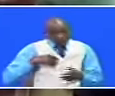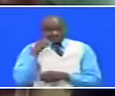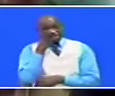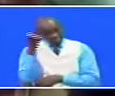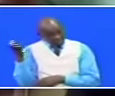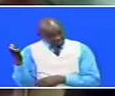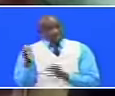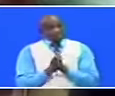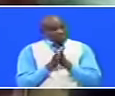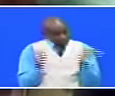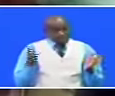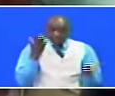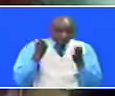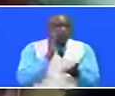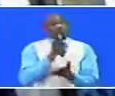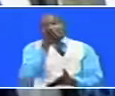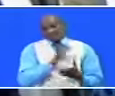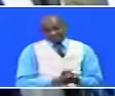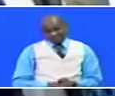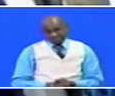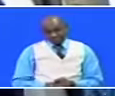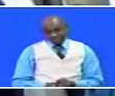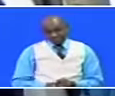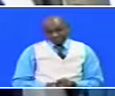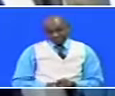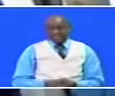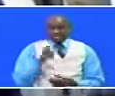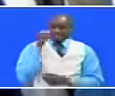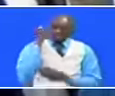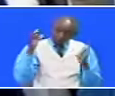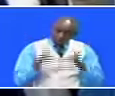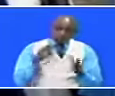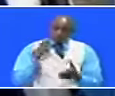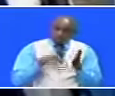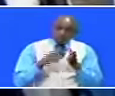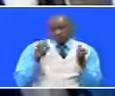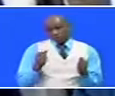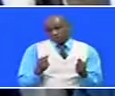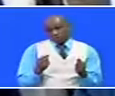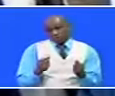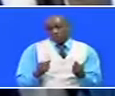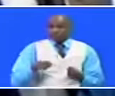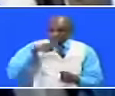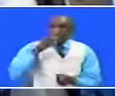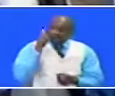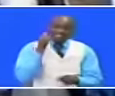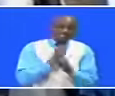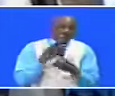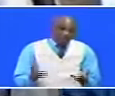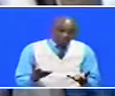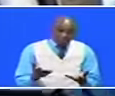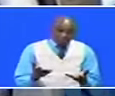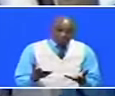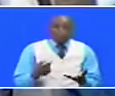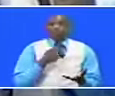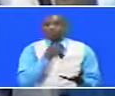in the public is what is going on. The party must pull up its socks and do a better job so that we